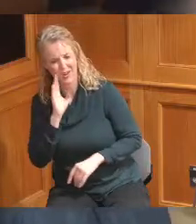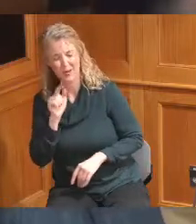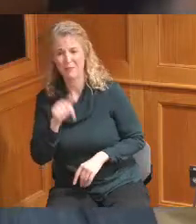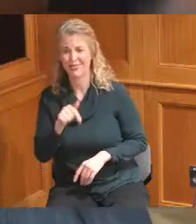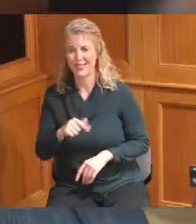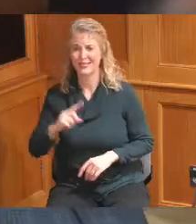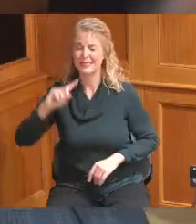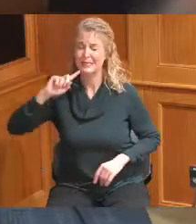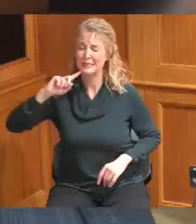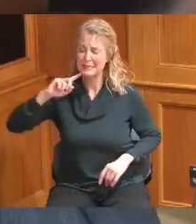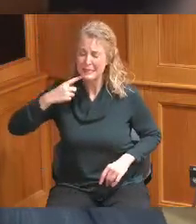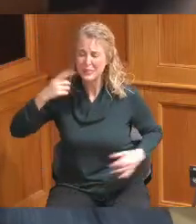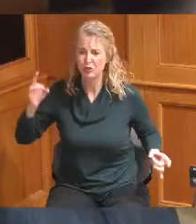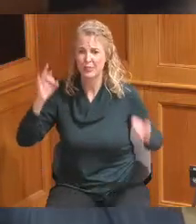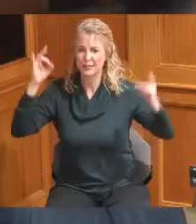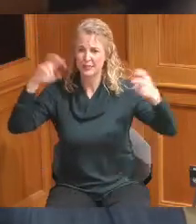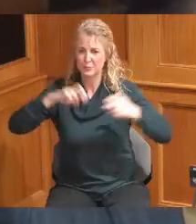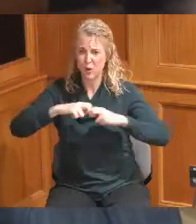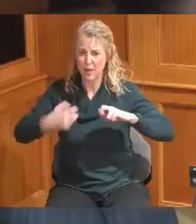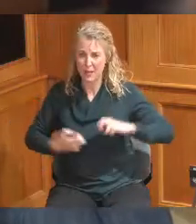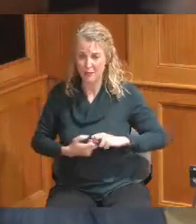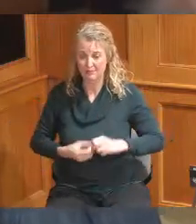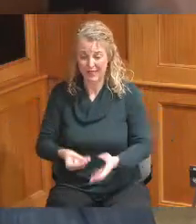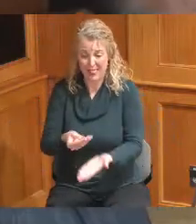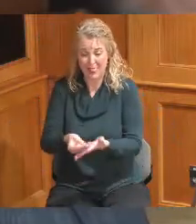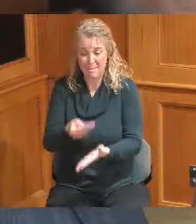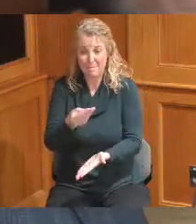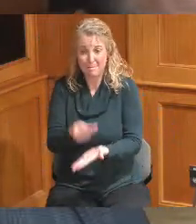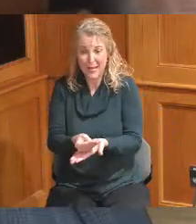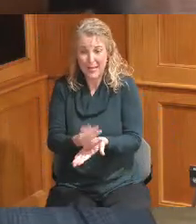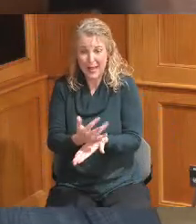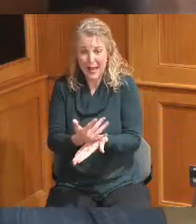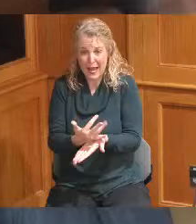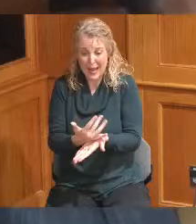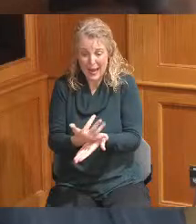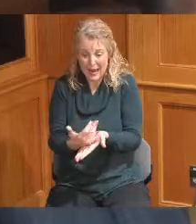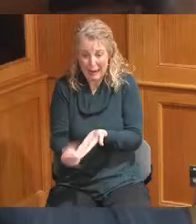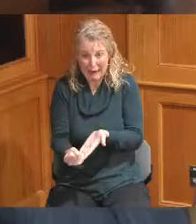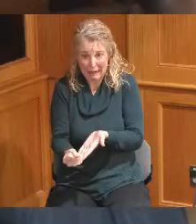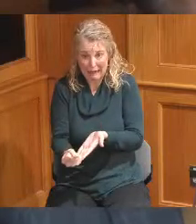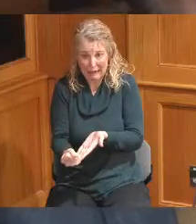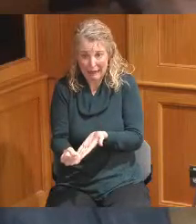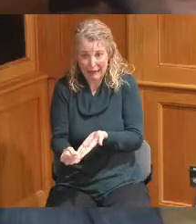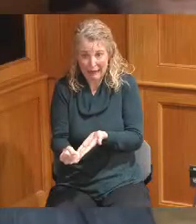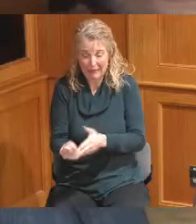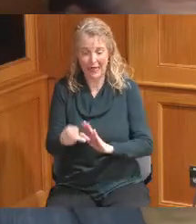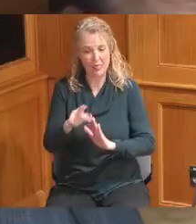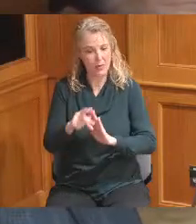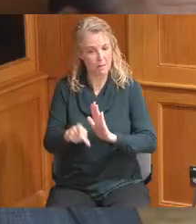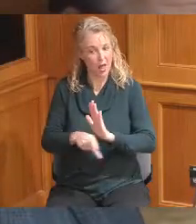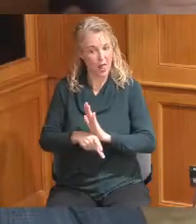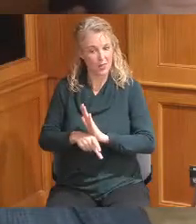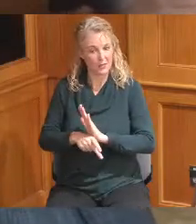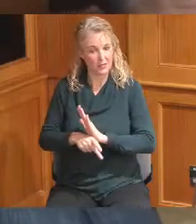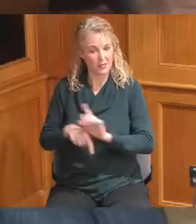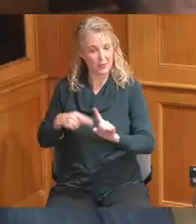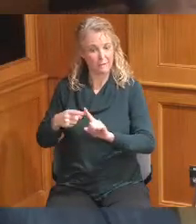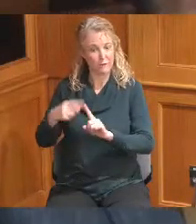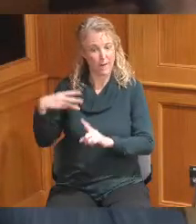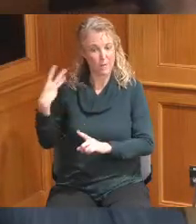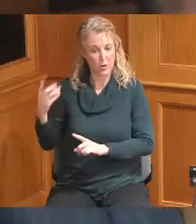are very, very, very tough times. And the money is getting very, very low. and the policies are becoming